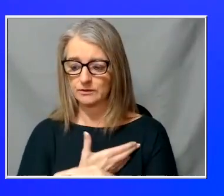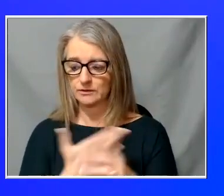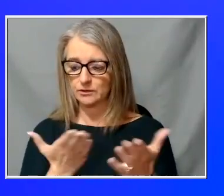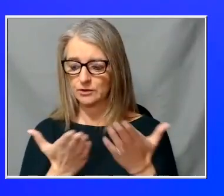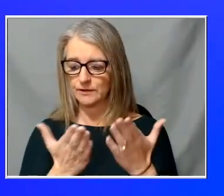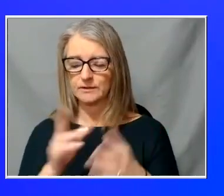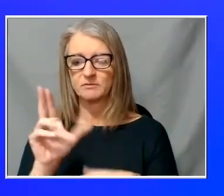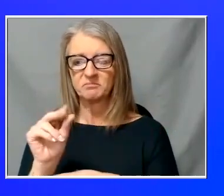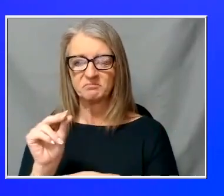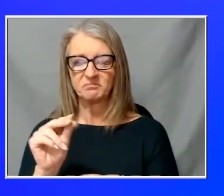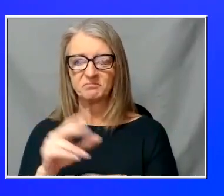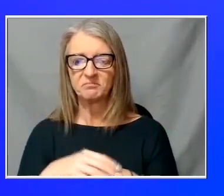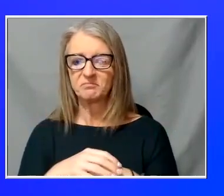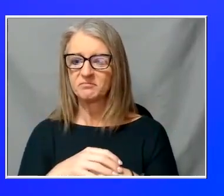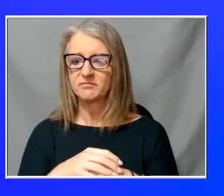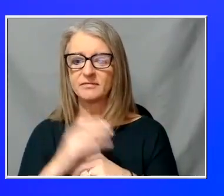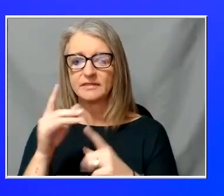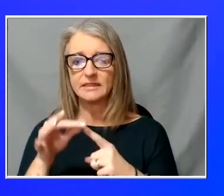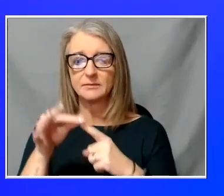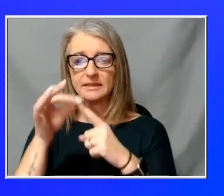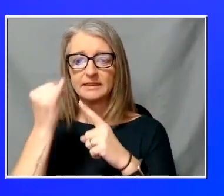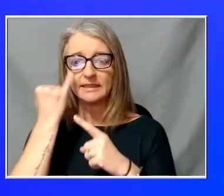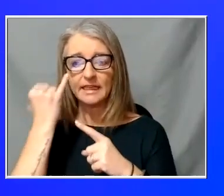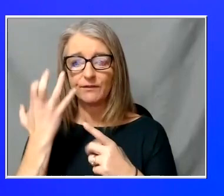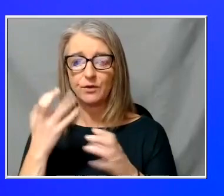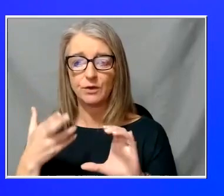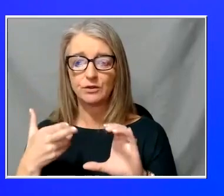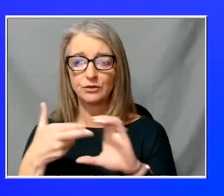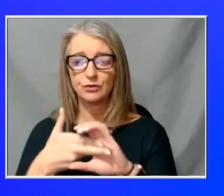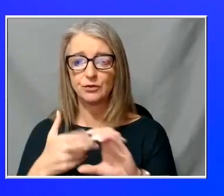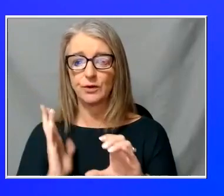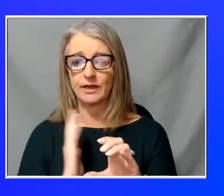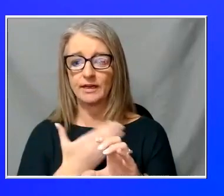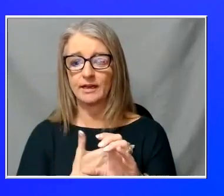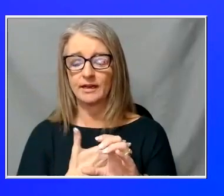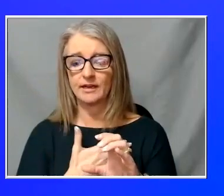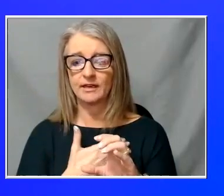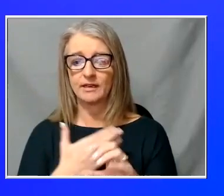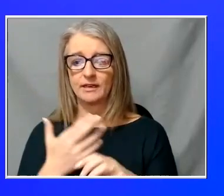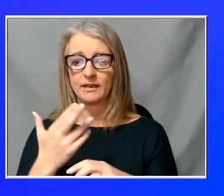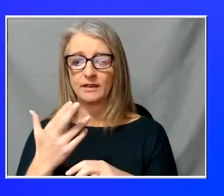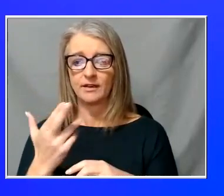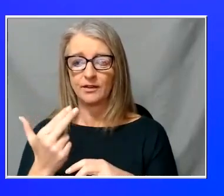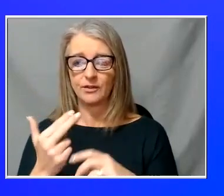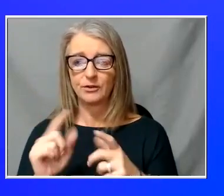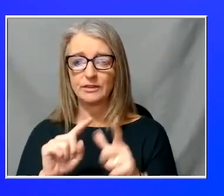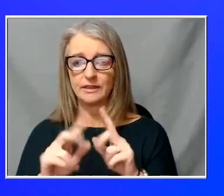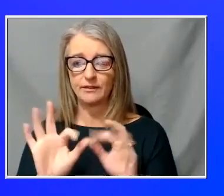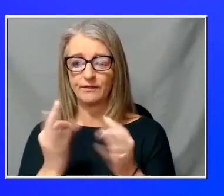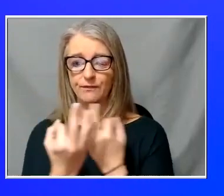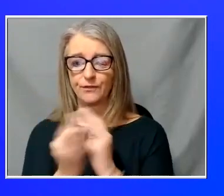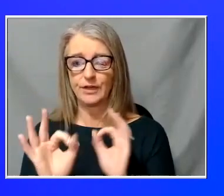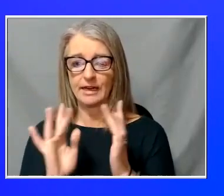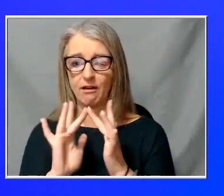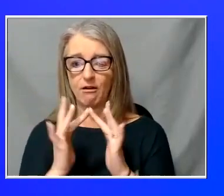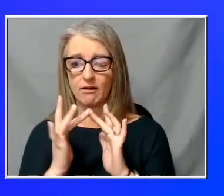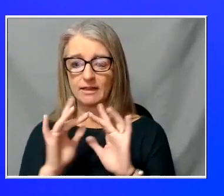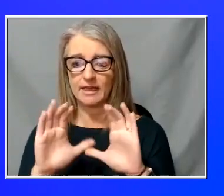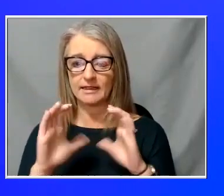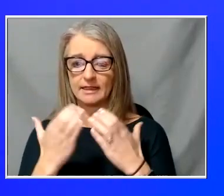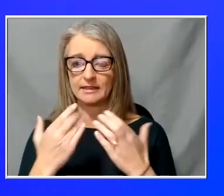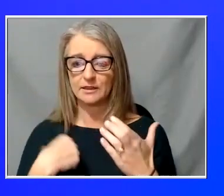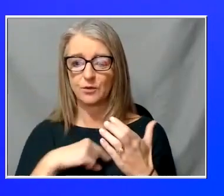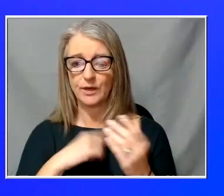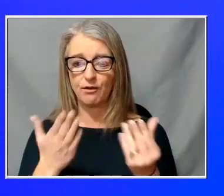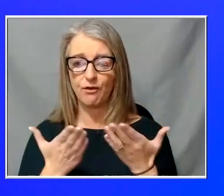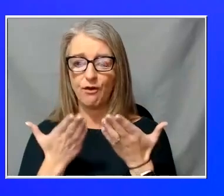No, especially if you would like to join our 13 free different online classes that we offer